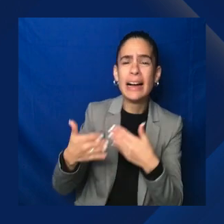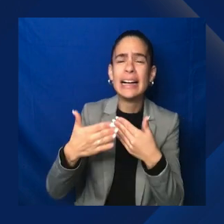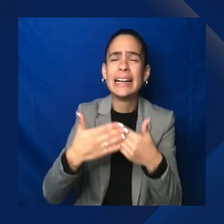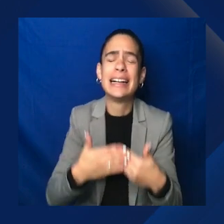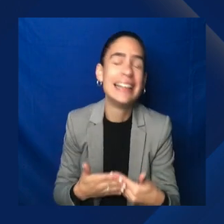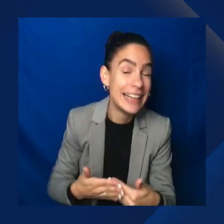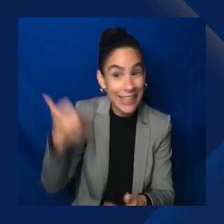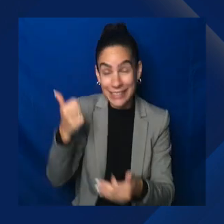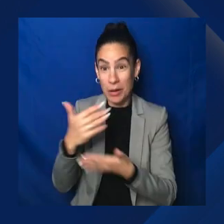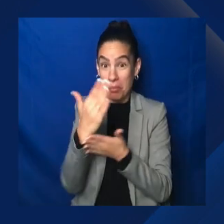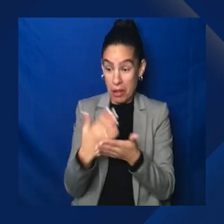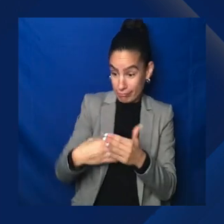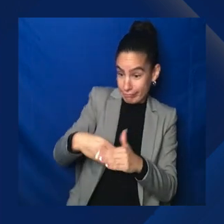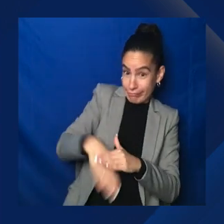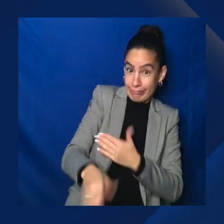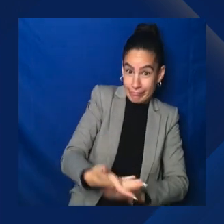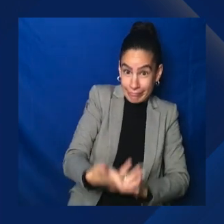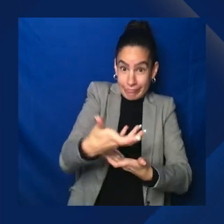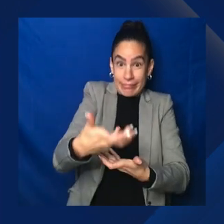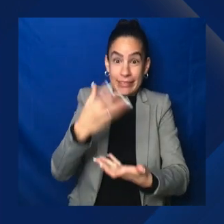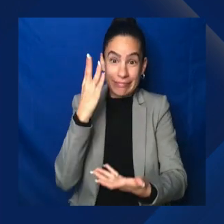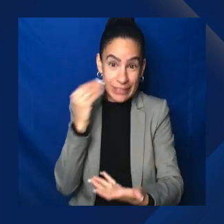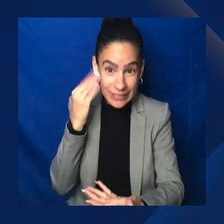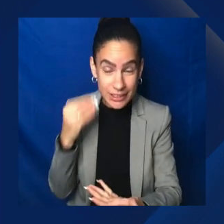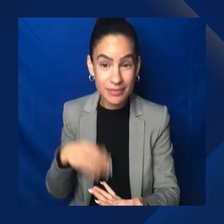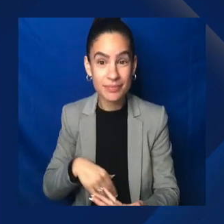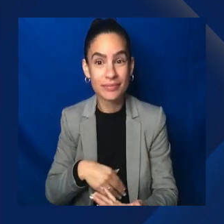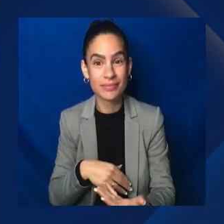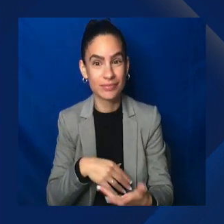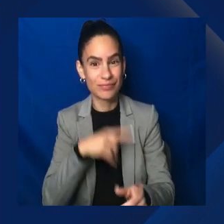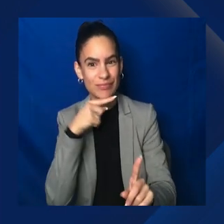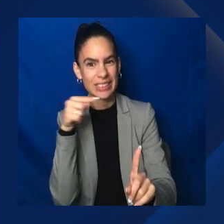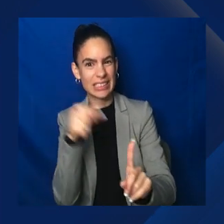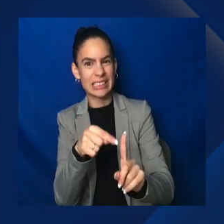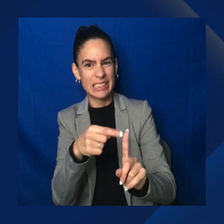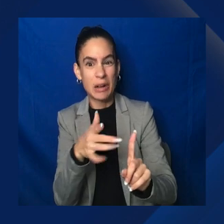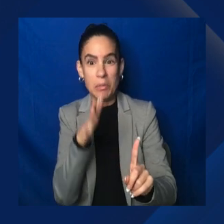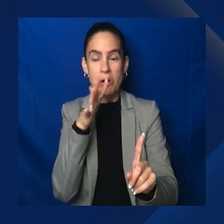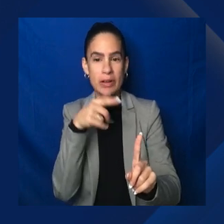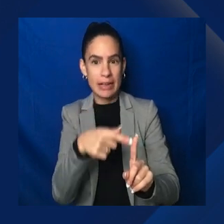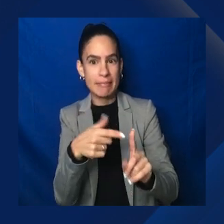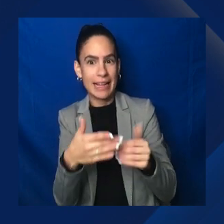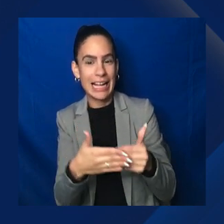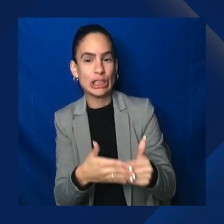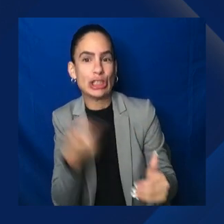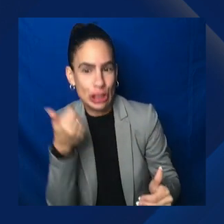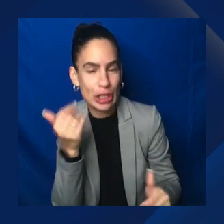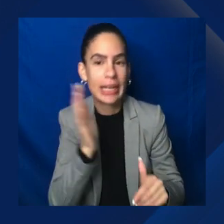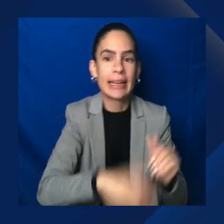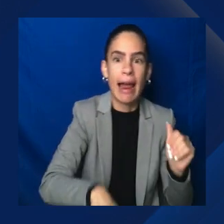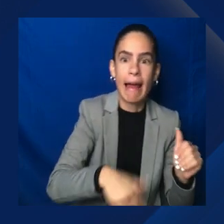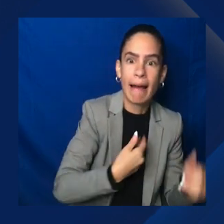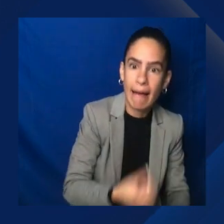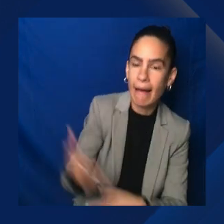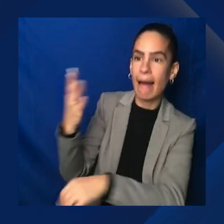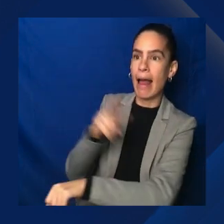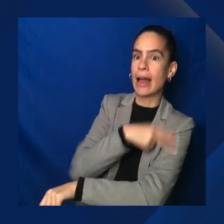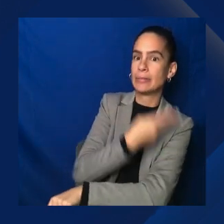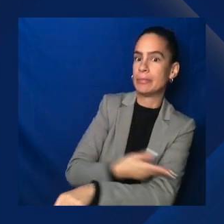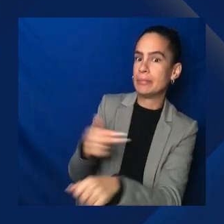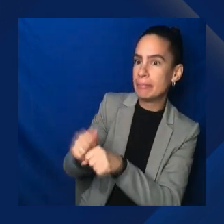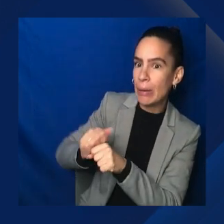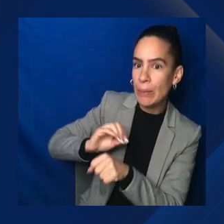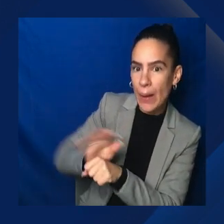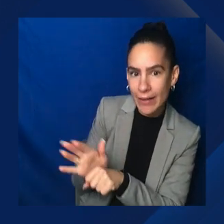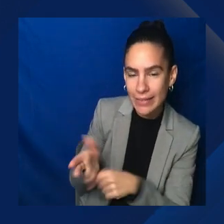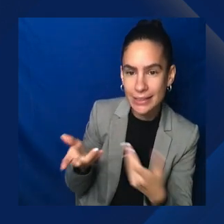COVID. That's such a good message. And I guess, you know, you've lived through this and you know what it's